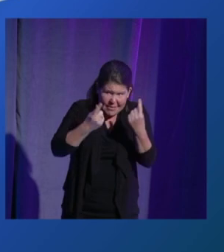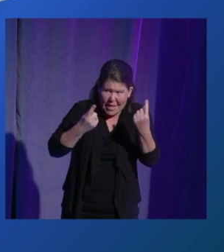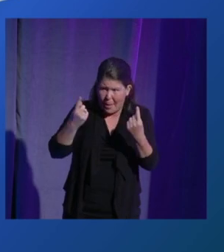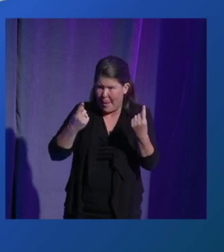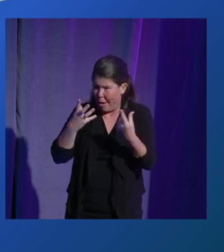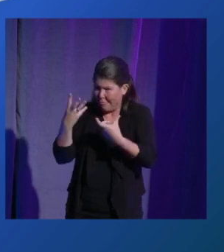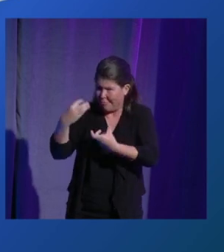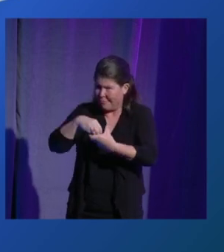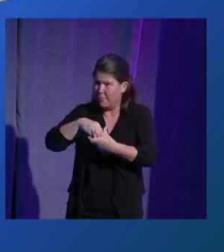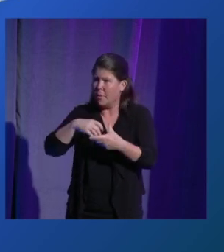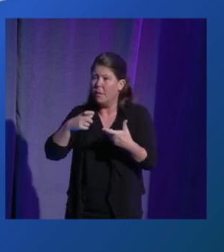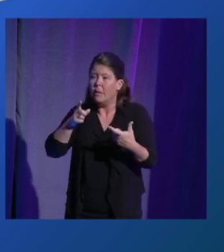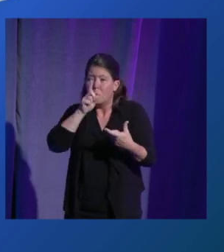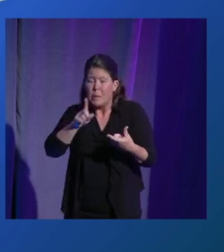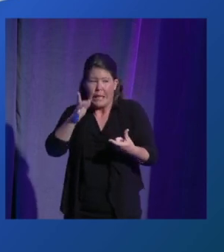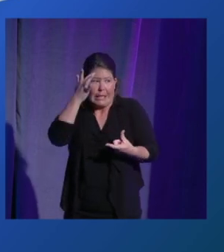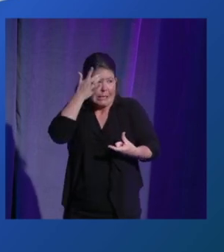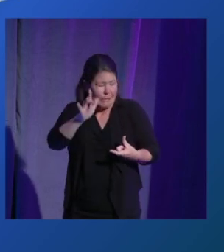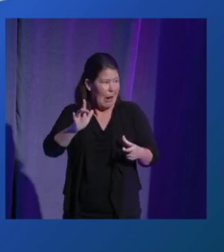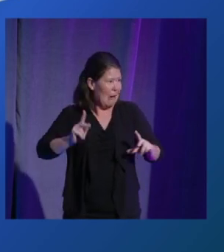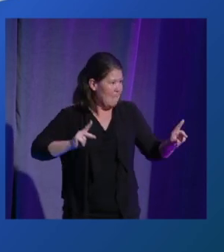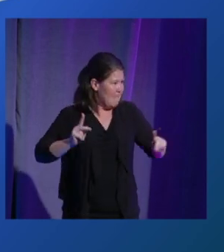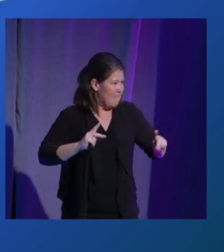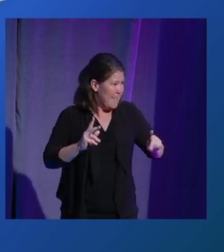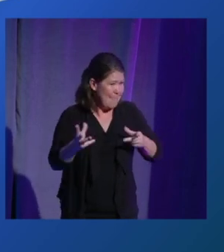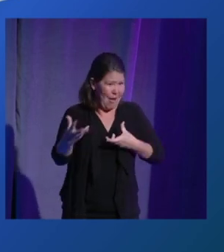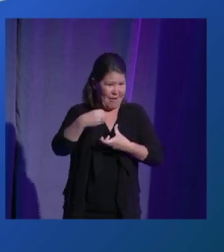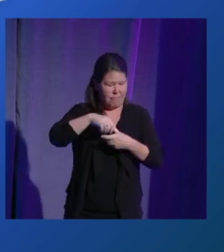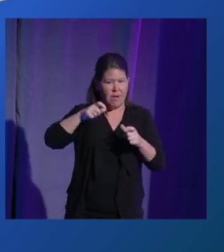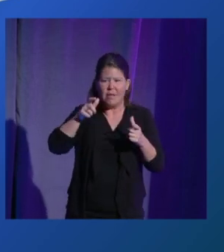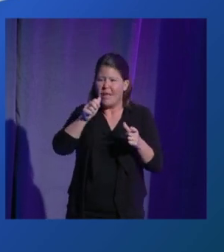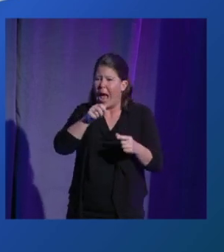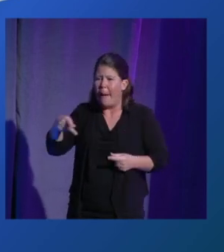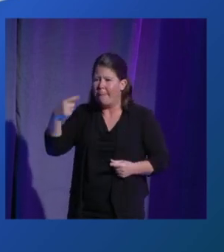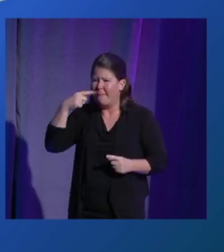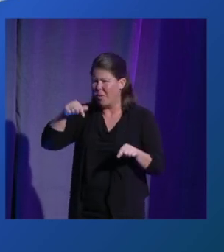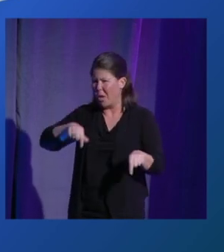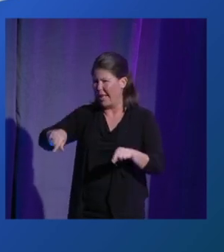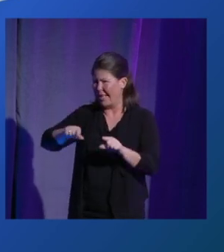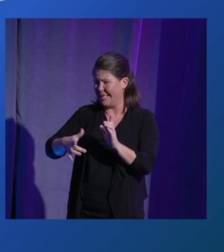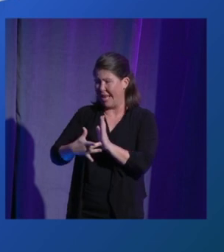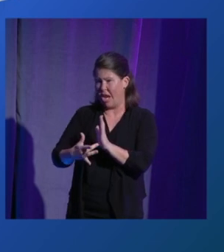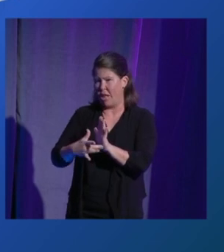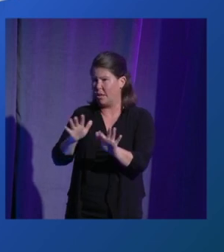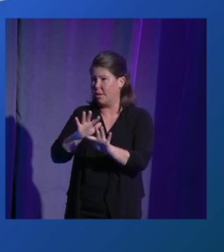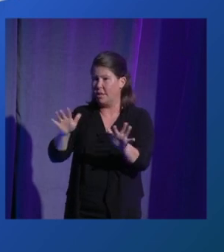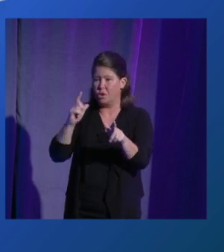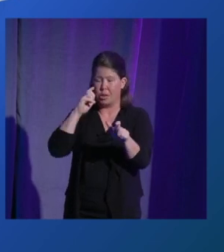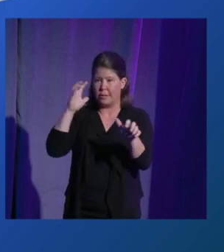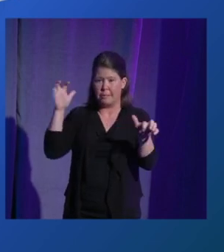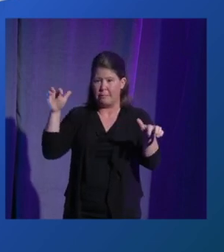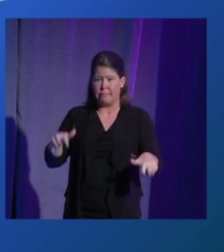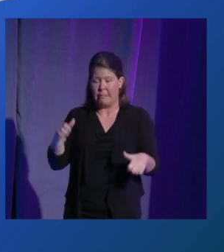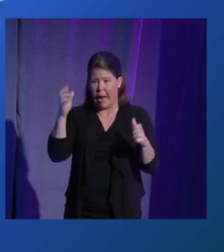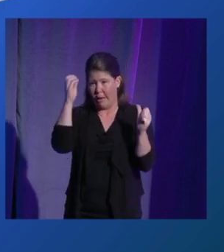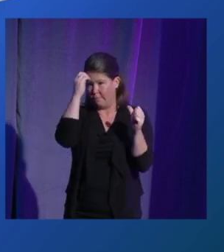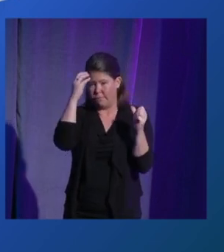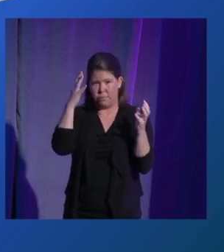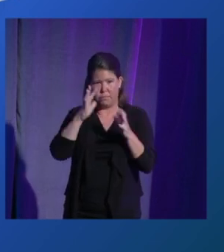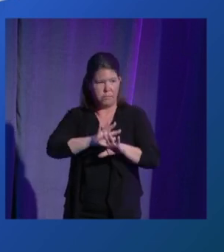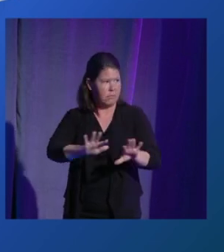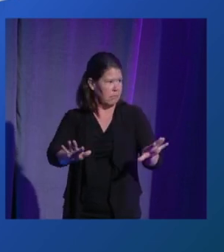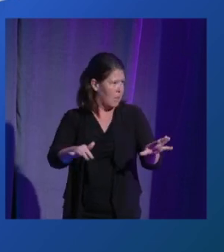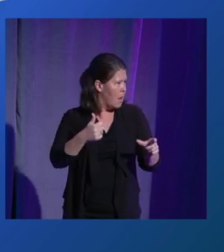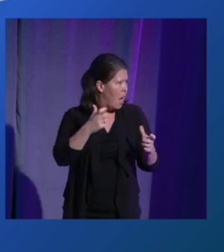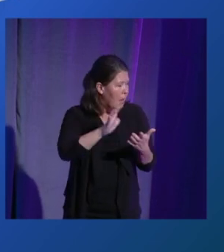people the application of these Technologies is just mindboggling I learn about it every day and um um and and